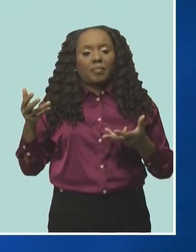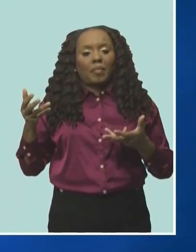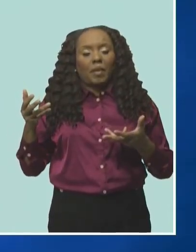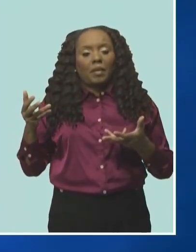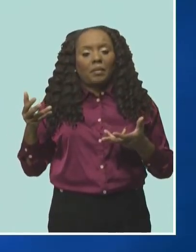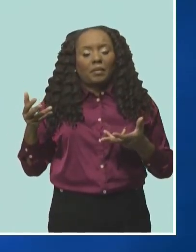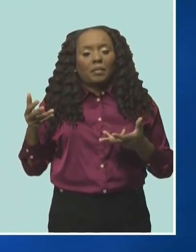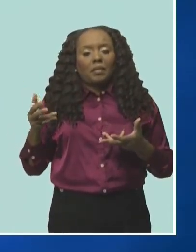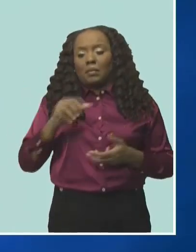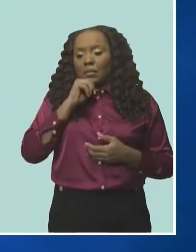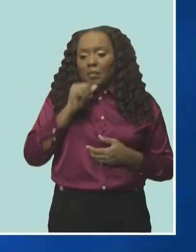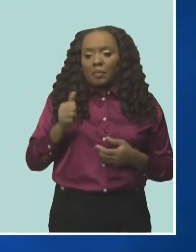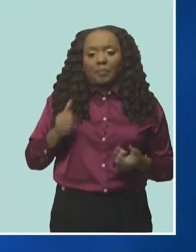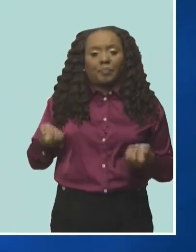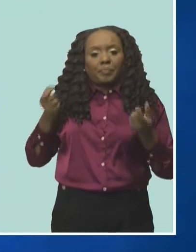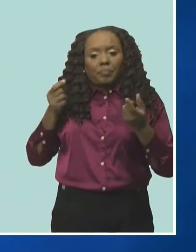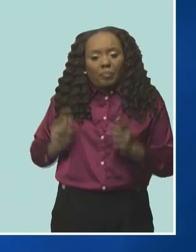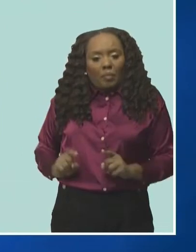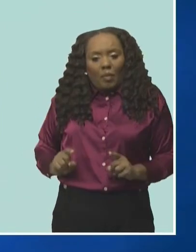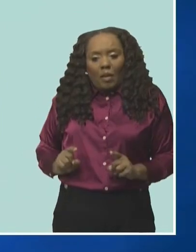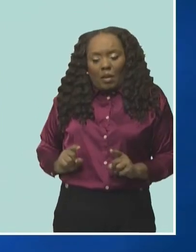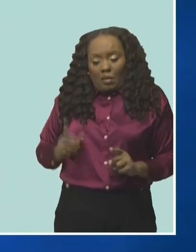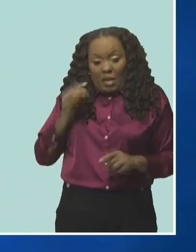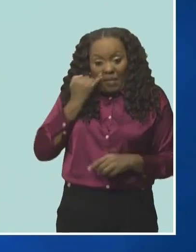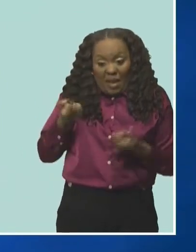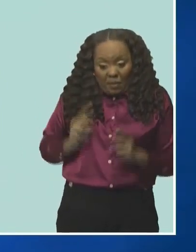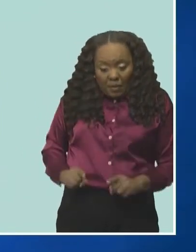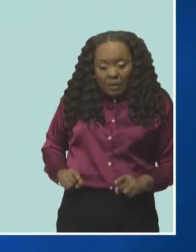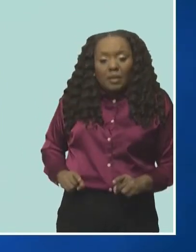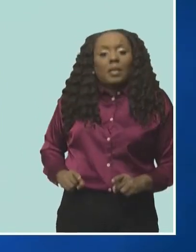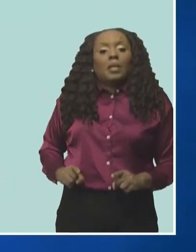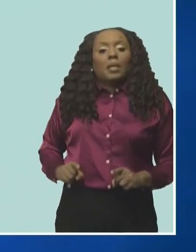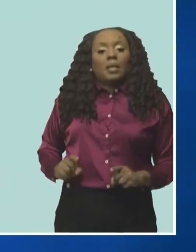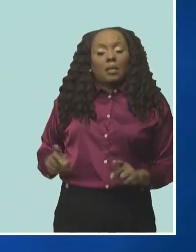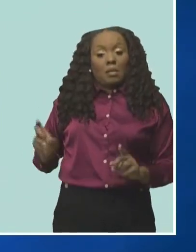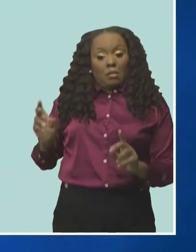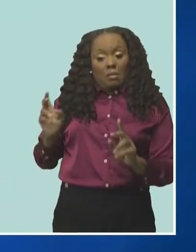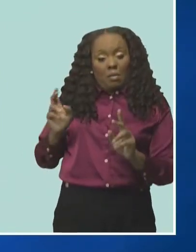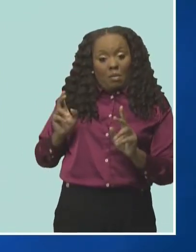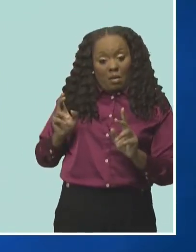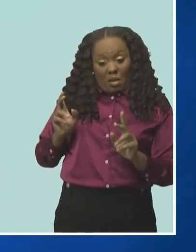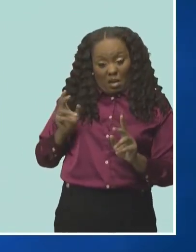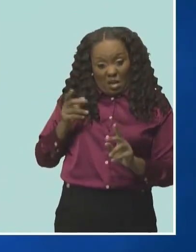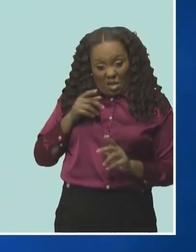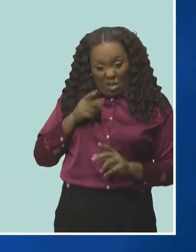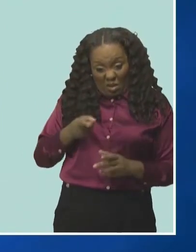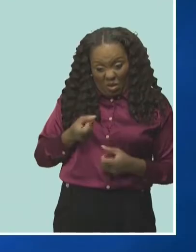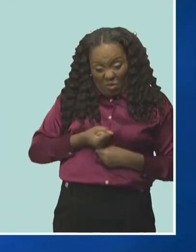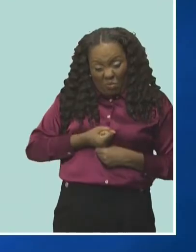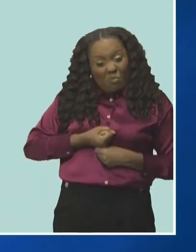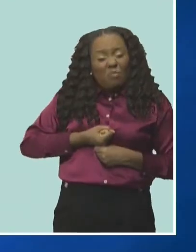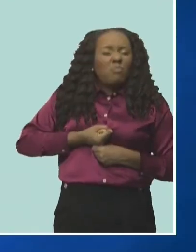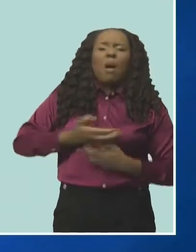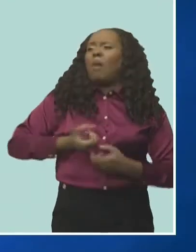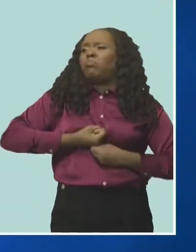does not take place or is not given safe harbor in cases where that expression is causing harm to another person.